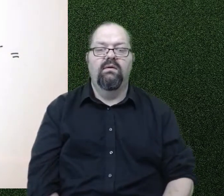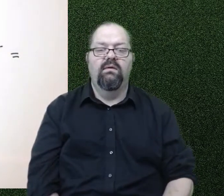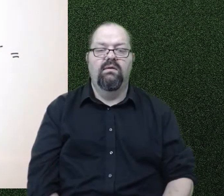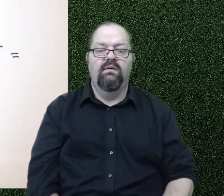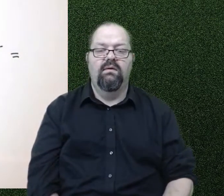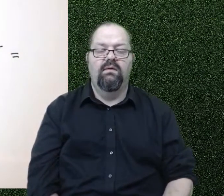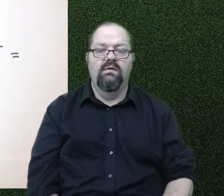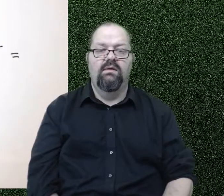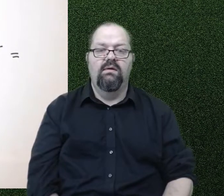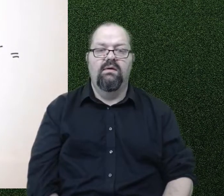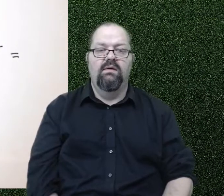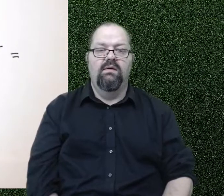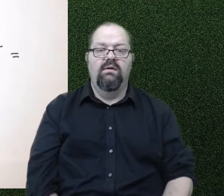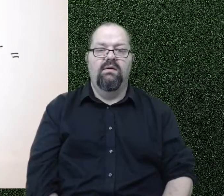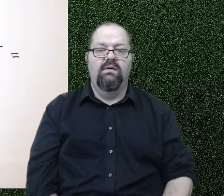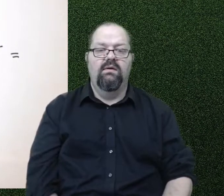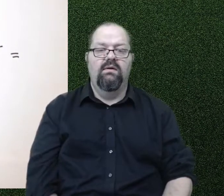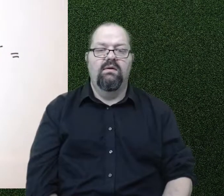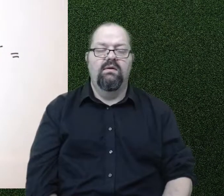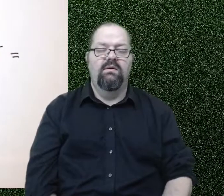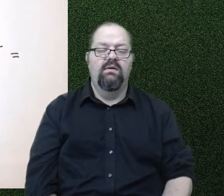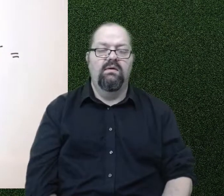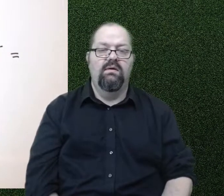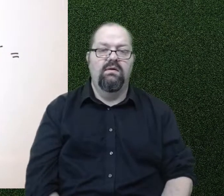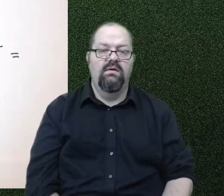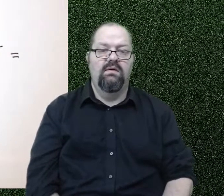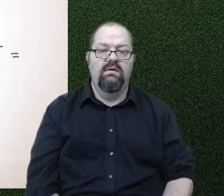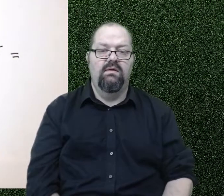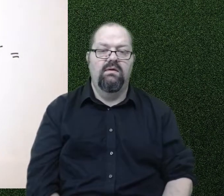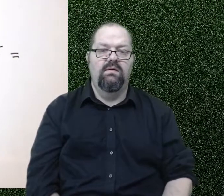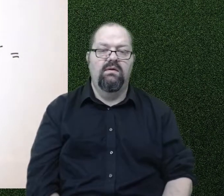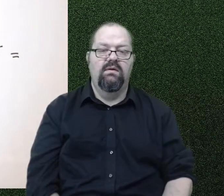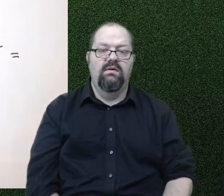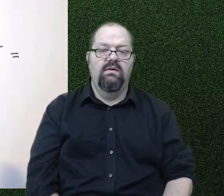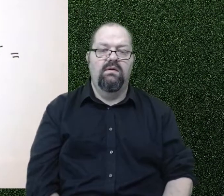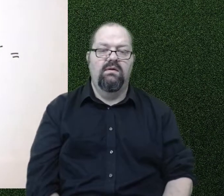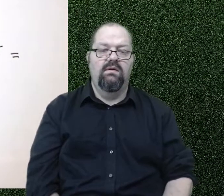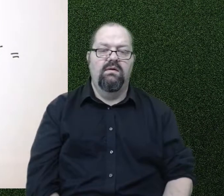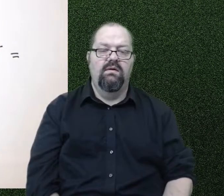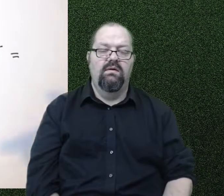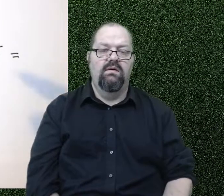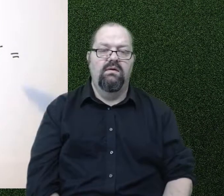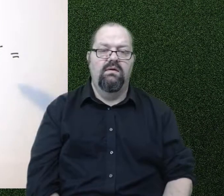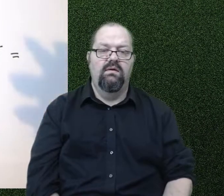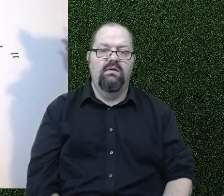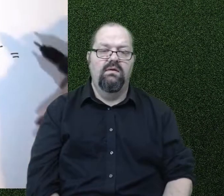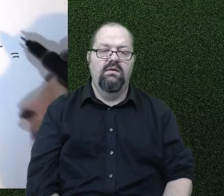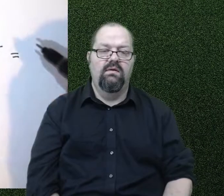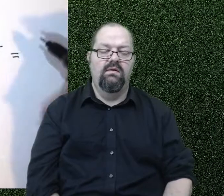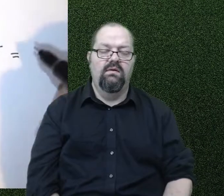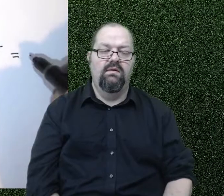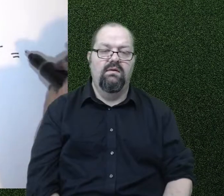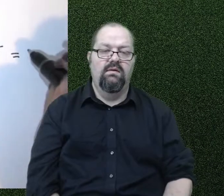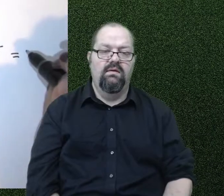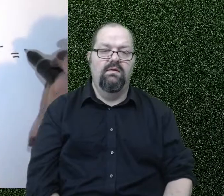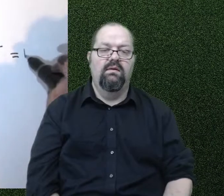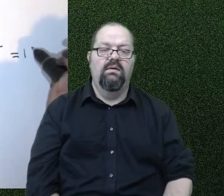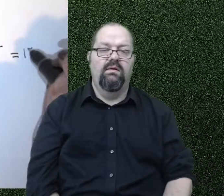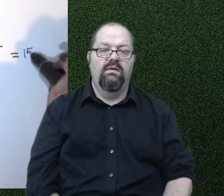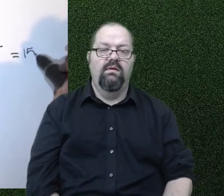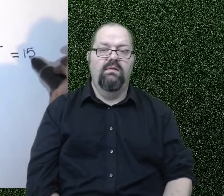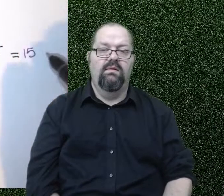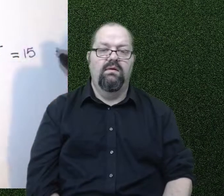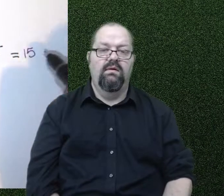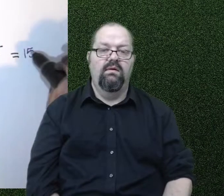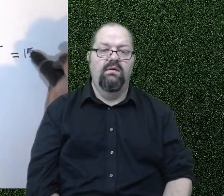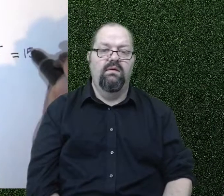(17 squared plus 51 squared). Take the square root of that. I love this Casio calculator.